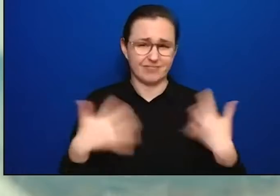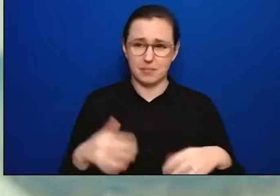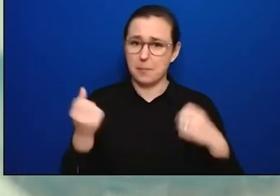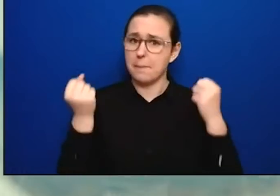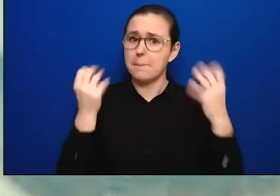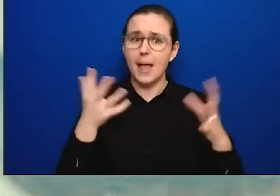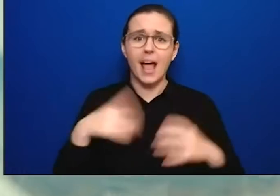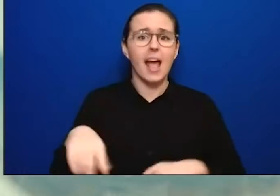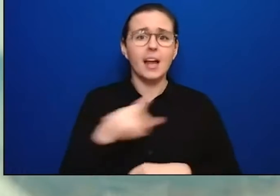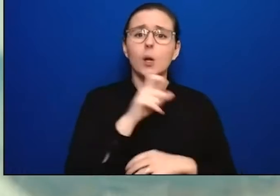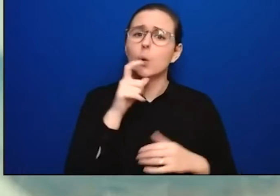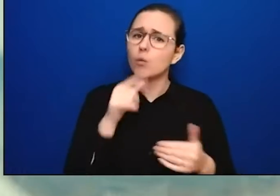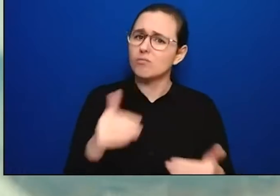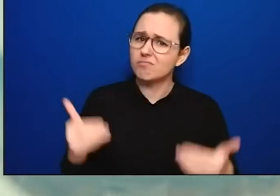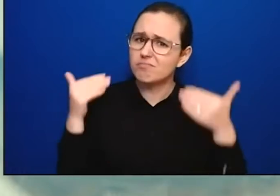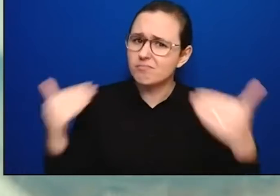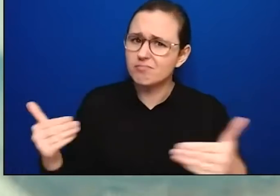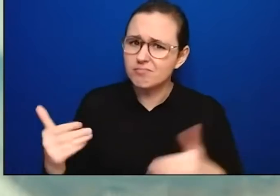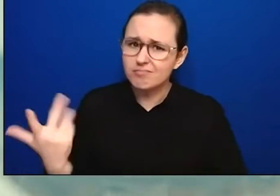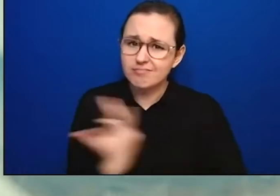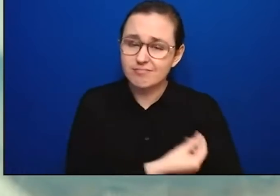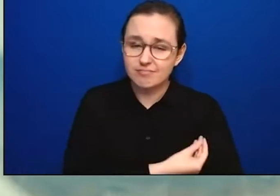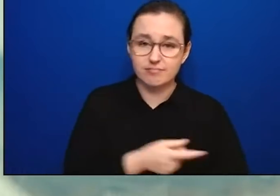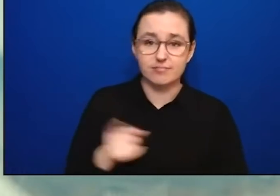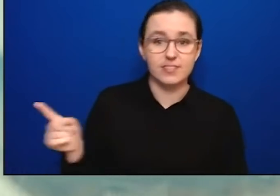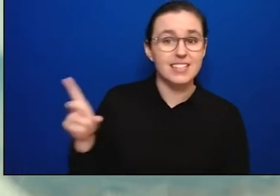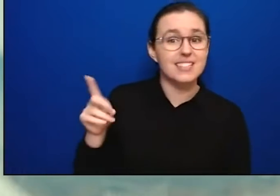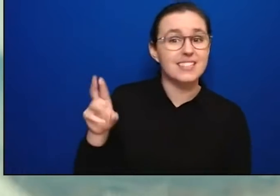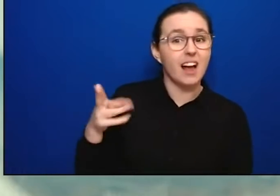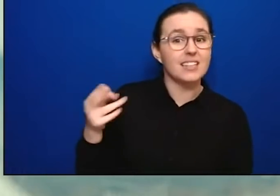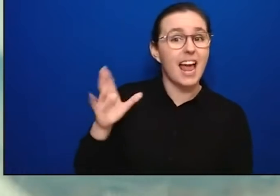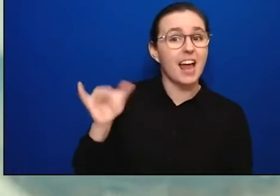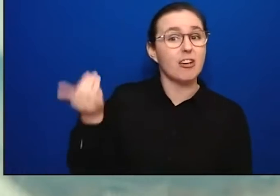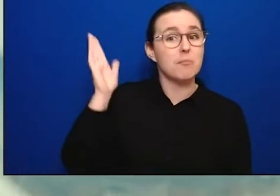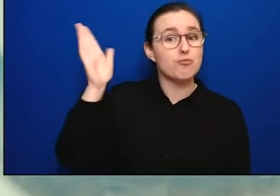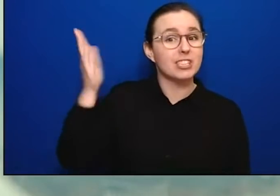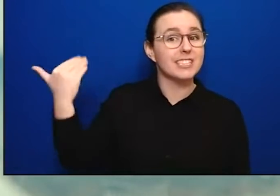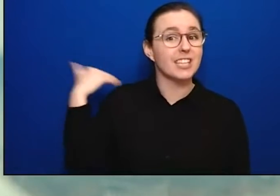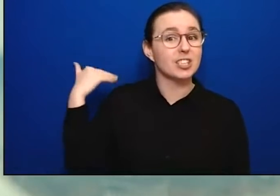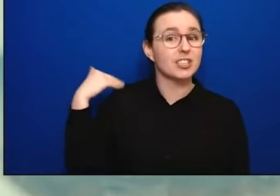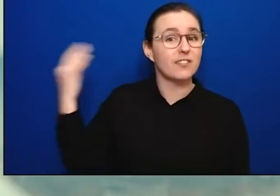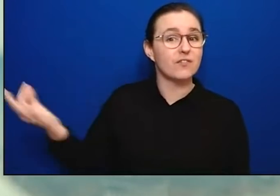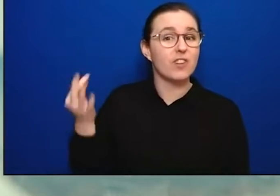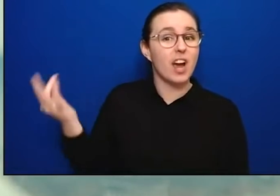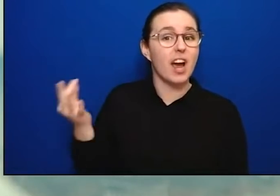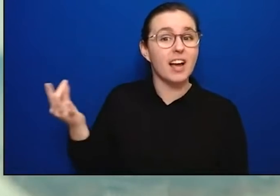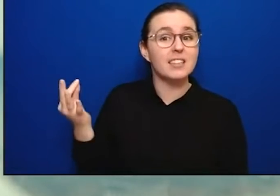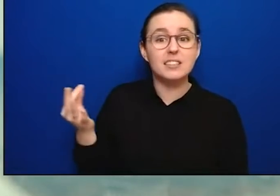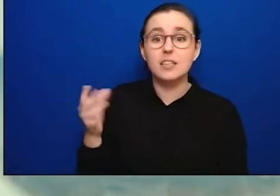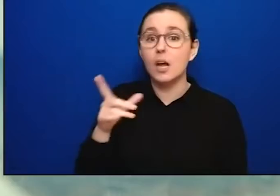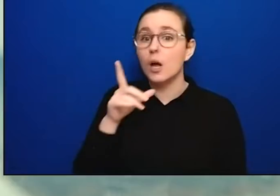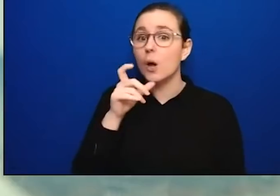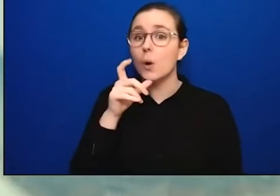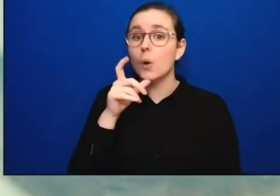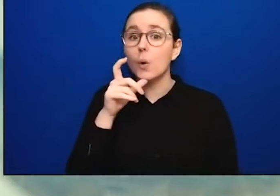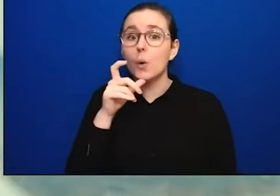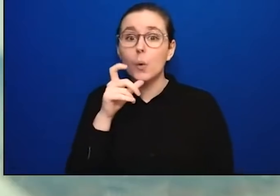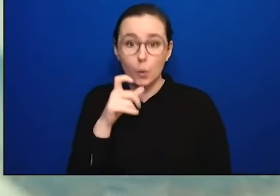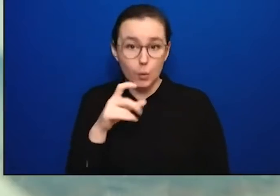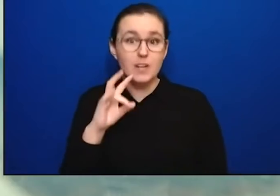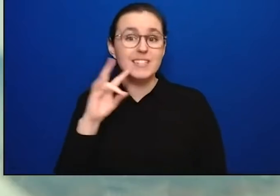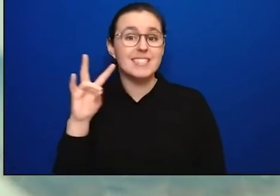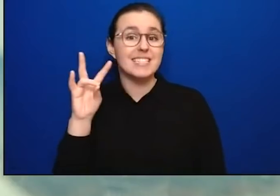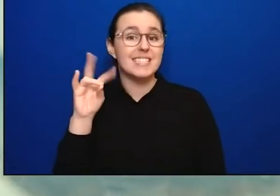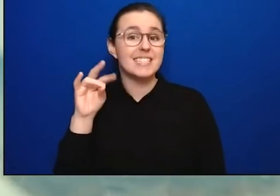there has been an extraordinary take-up of immunization. And if you saw Dr. Henry's presentation on Friday, you know